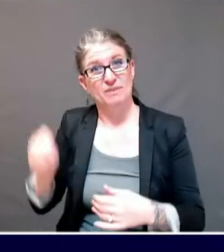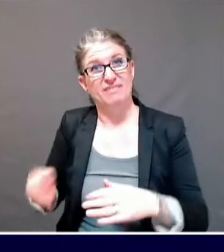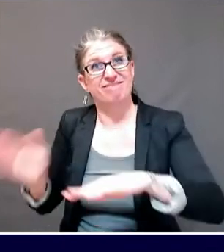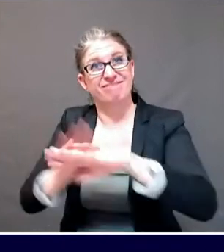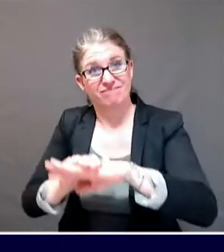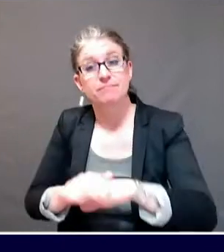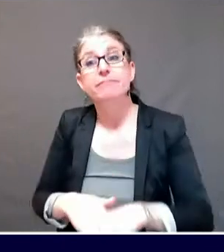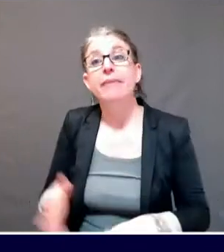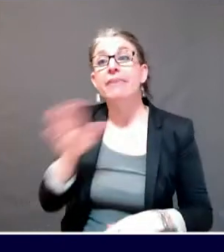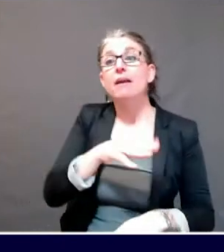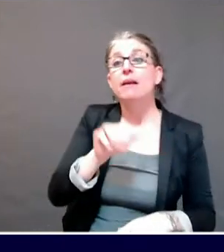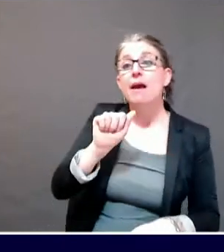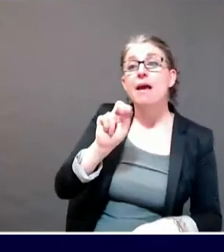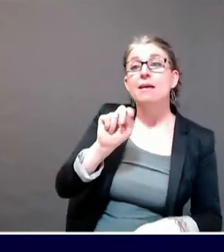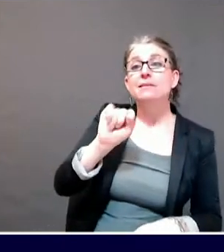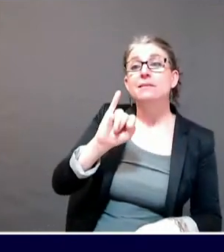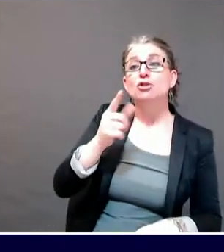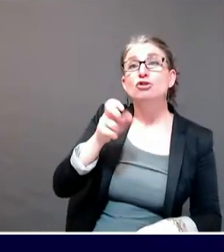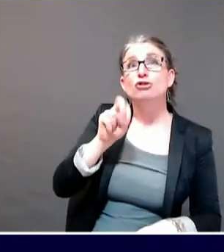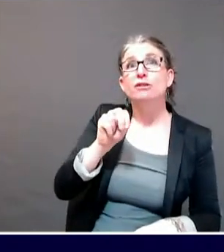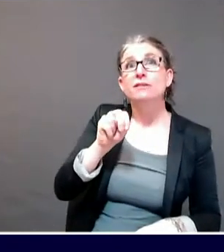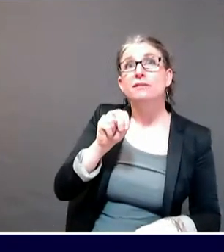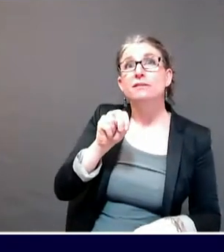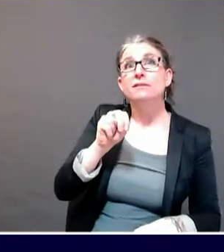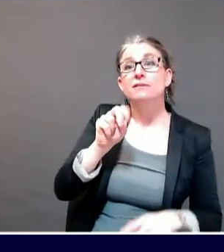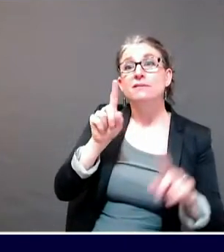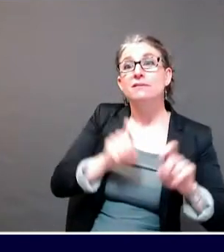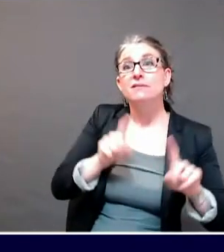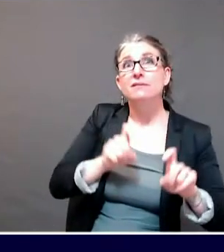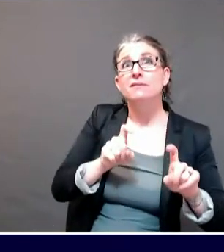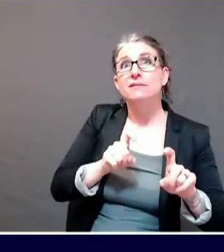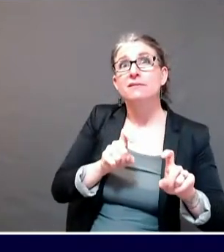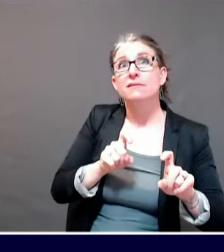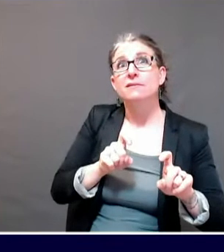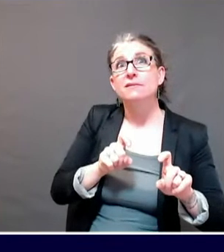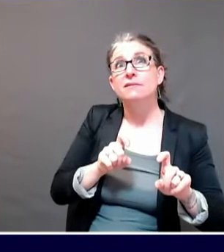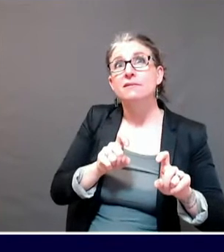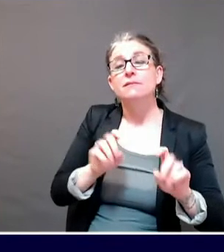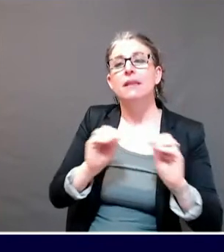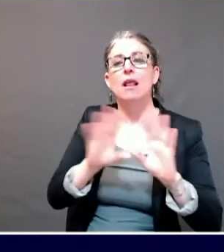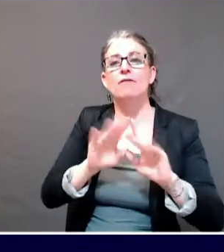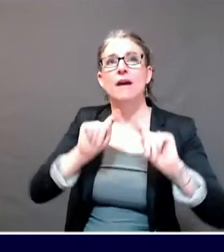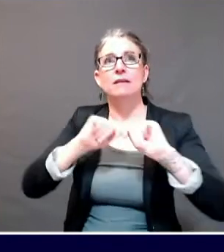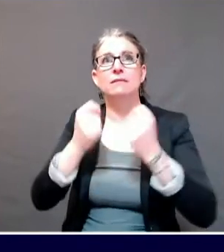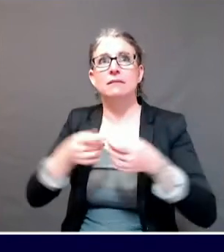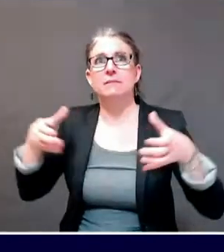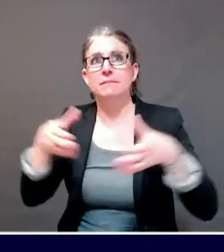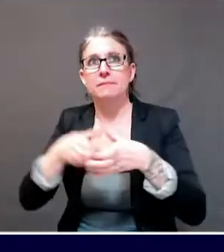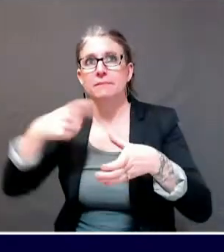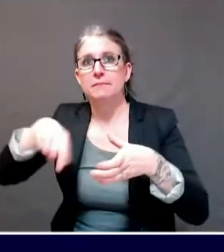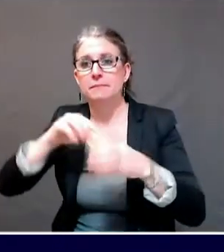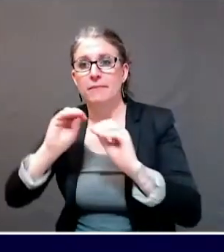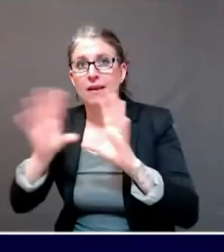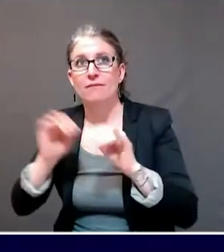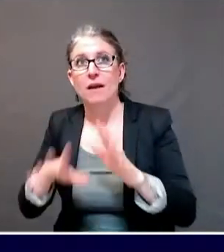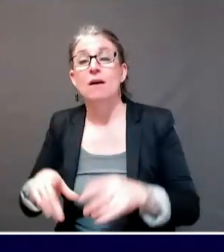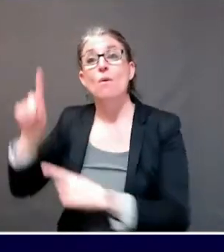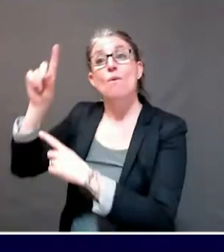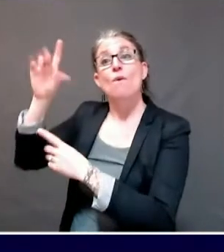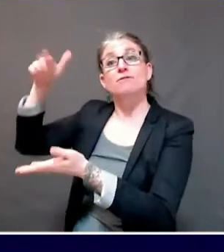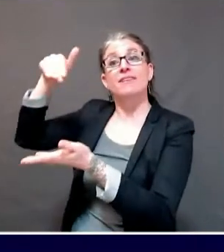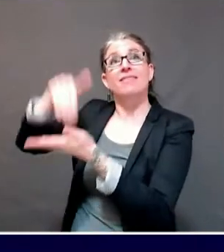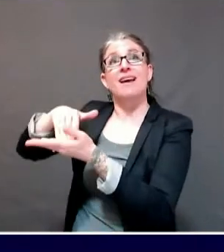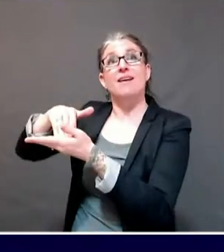testing volume in Maine for PCR stood at 537 tests per every 100,000.